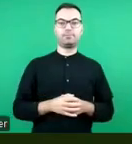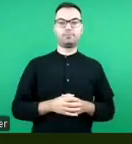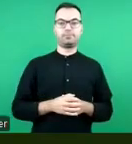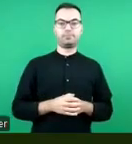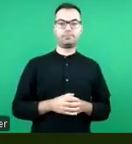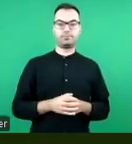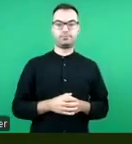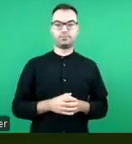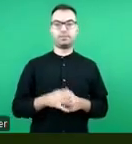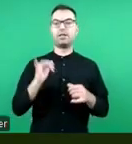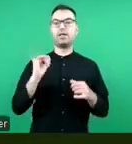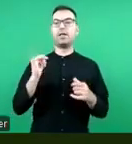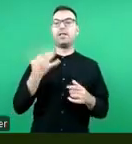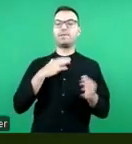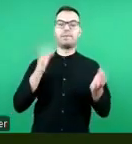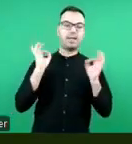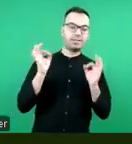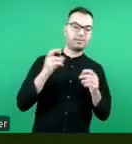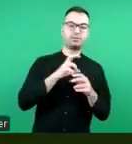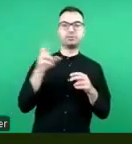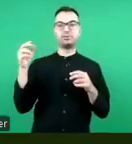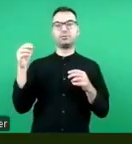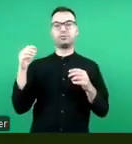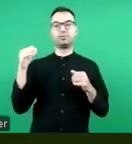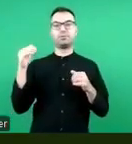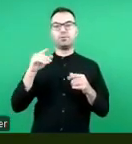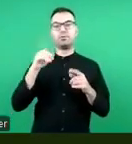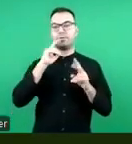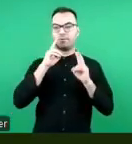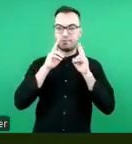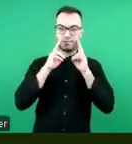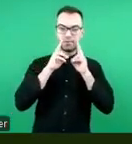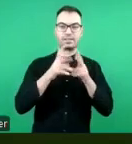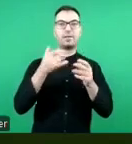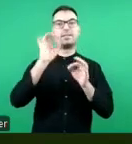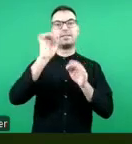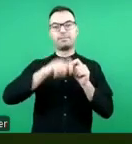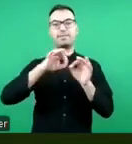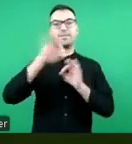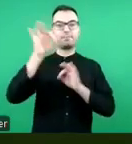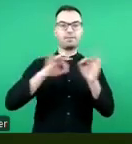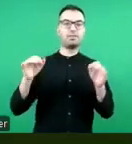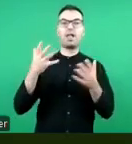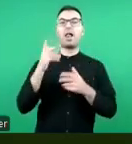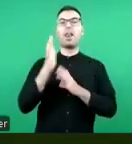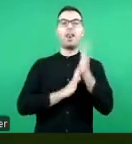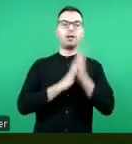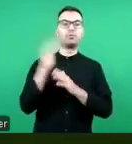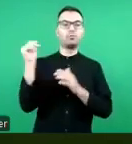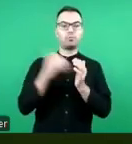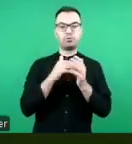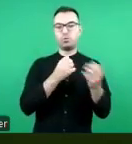of what data we have, and can we still provide some really robust measure of how many forests we should preserve after